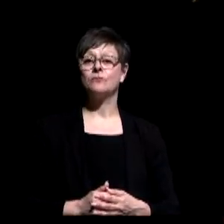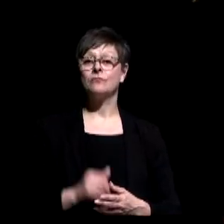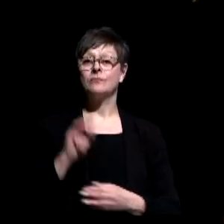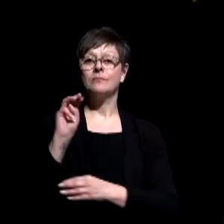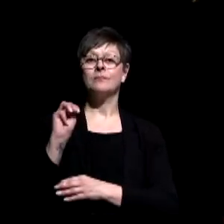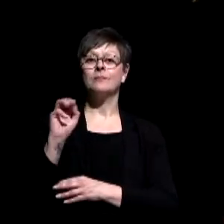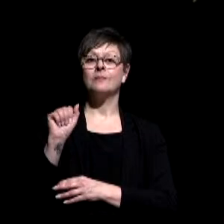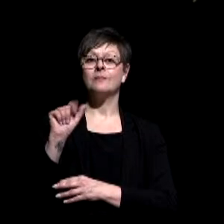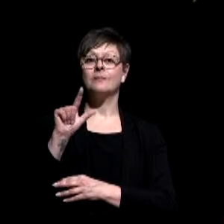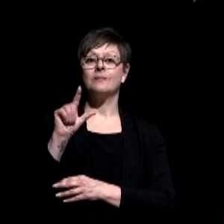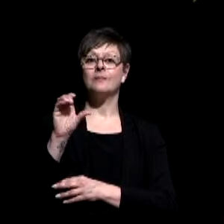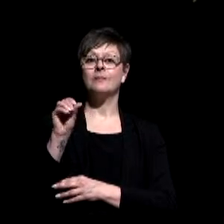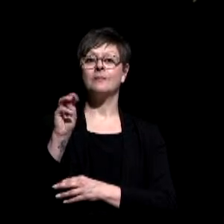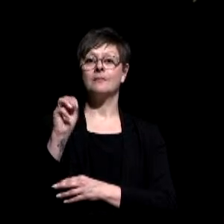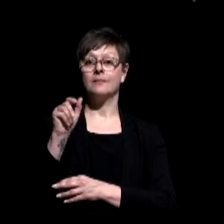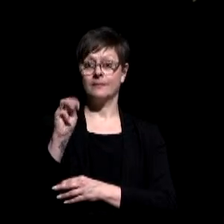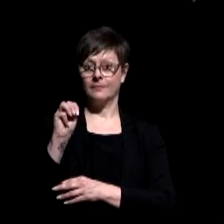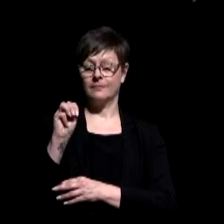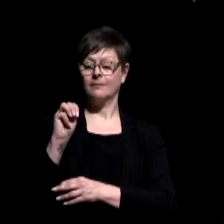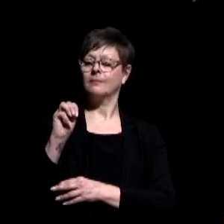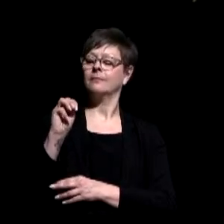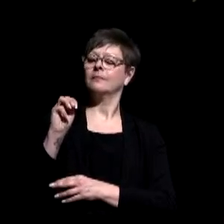Malcolm Anderson White.